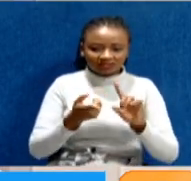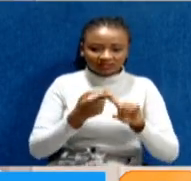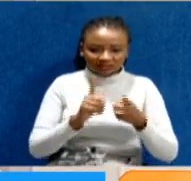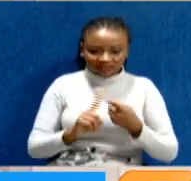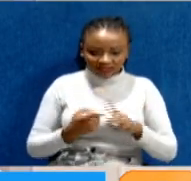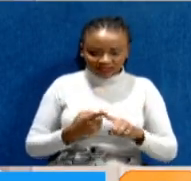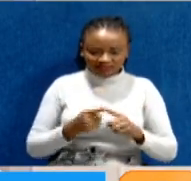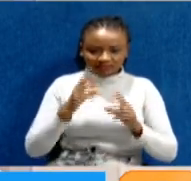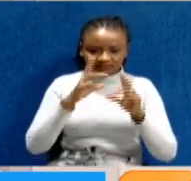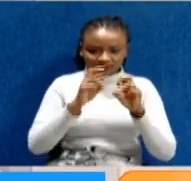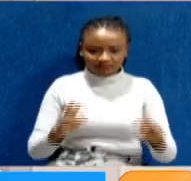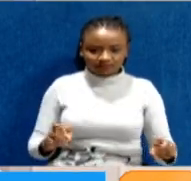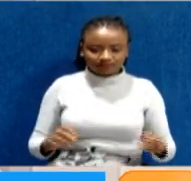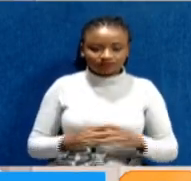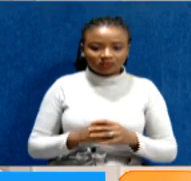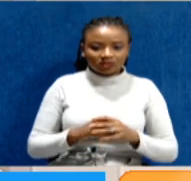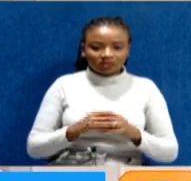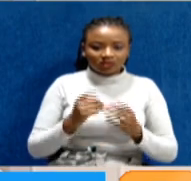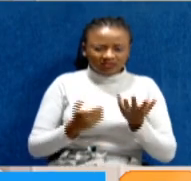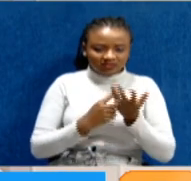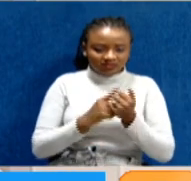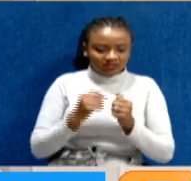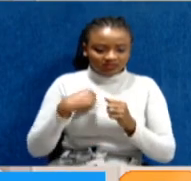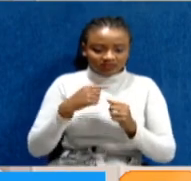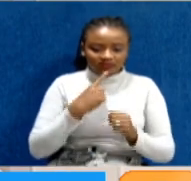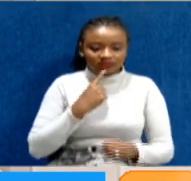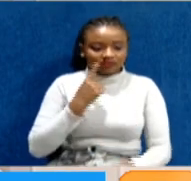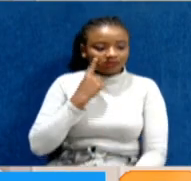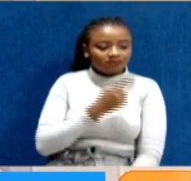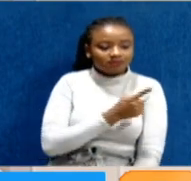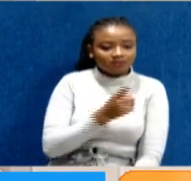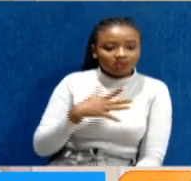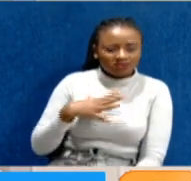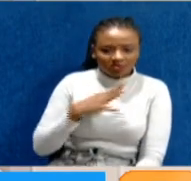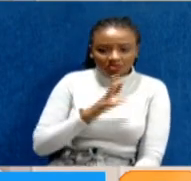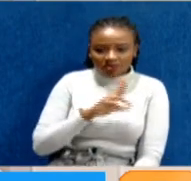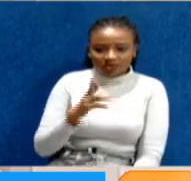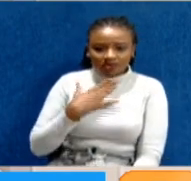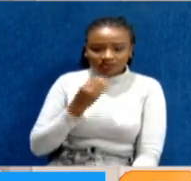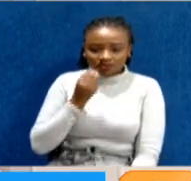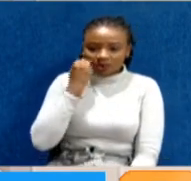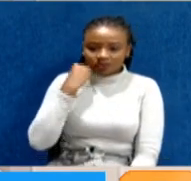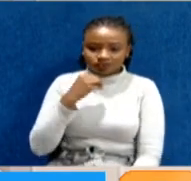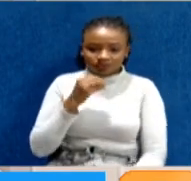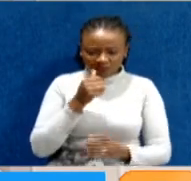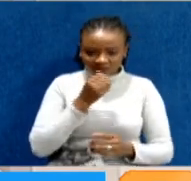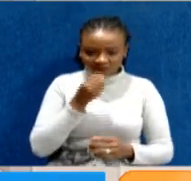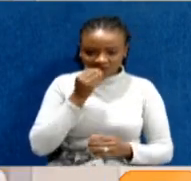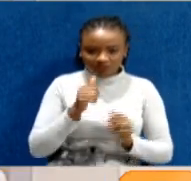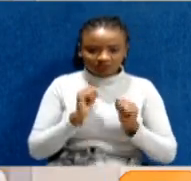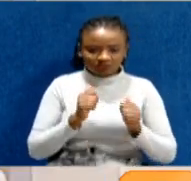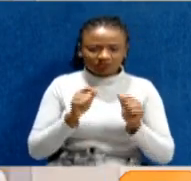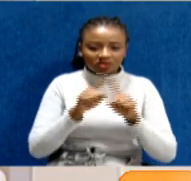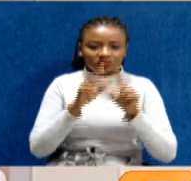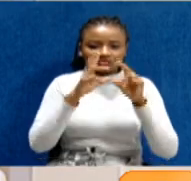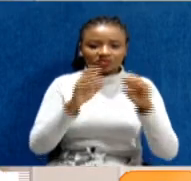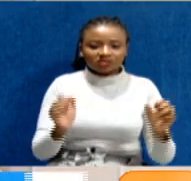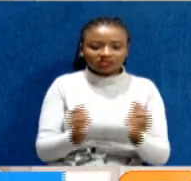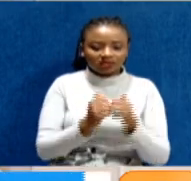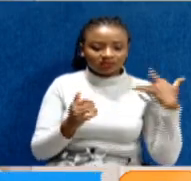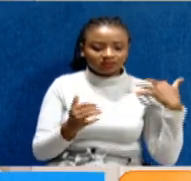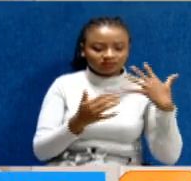also been conducted, the consumers are actually willing to consume organic food, and the research that has been done over the years, it has shown that